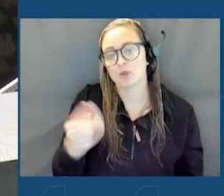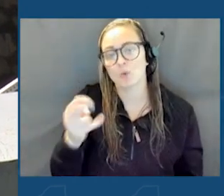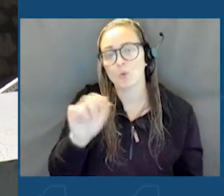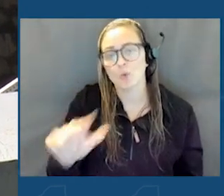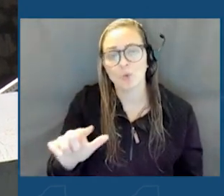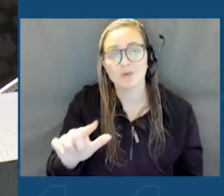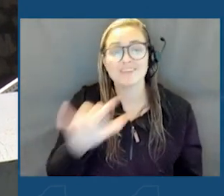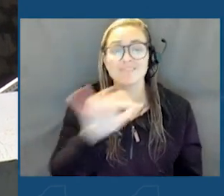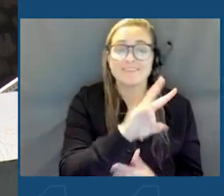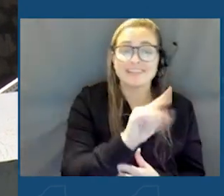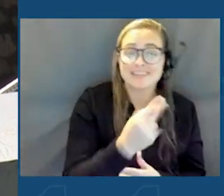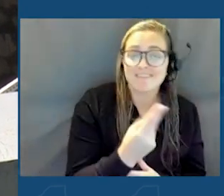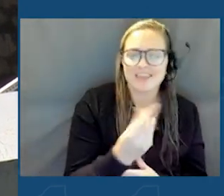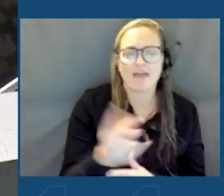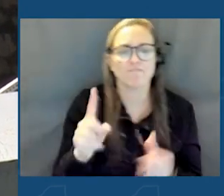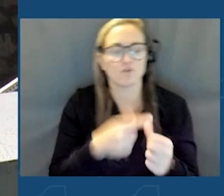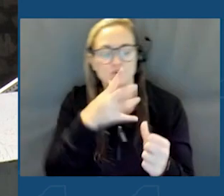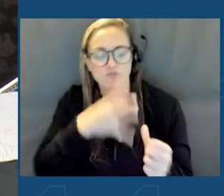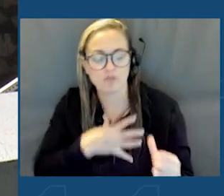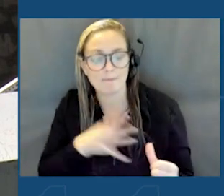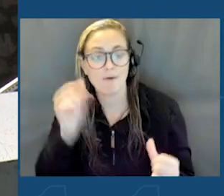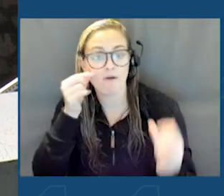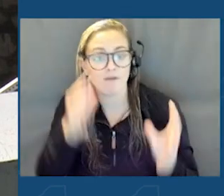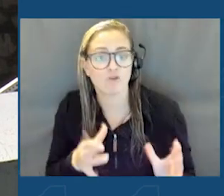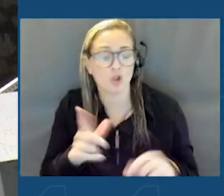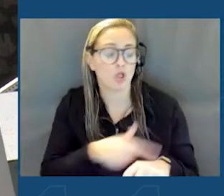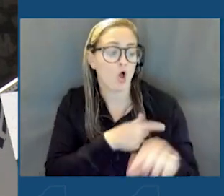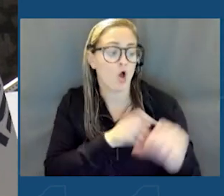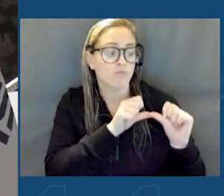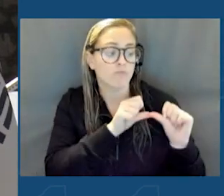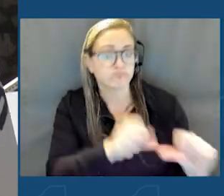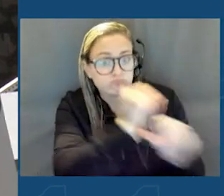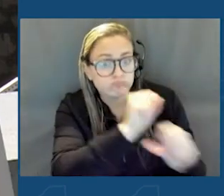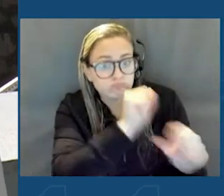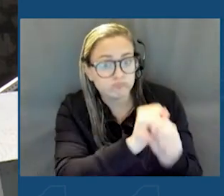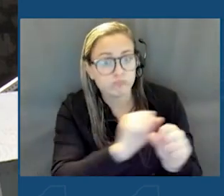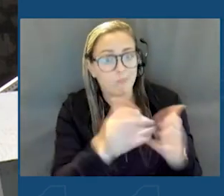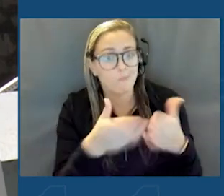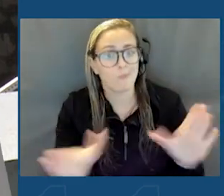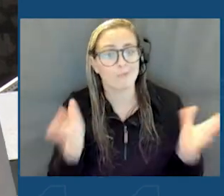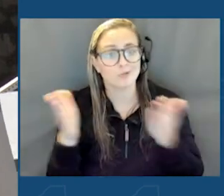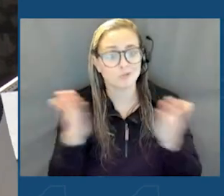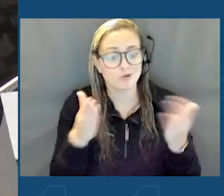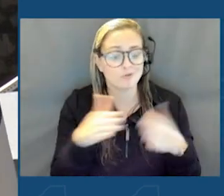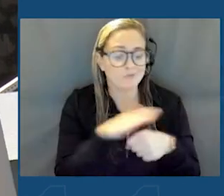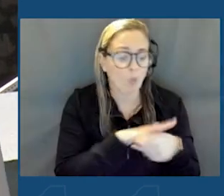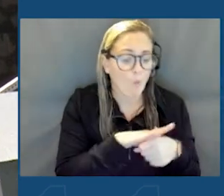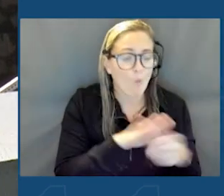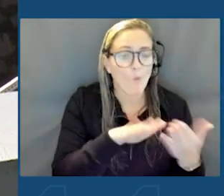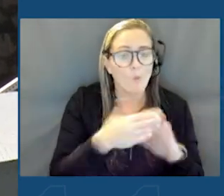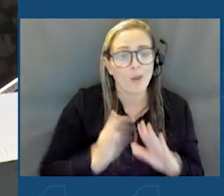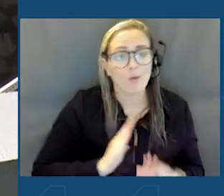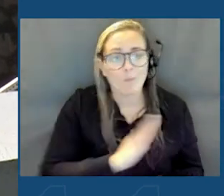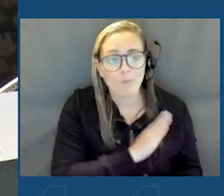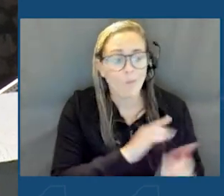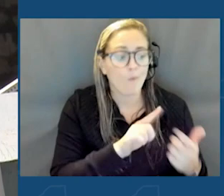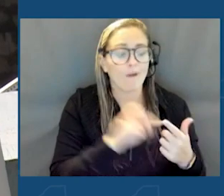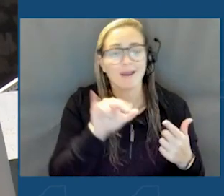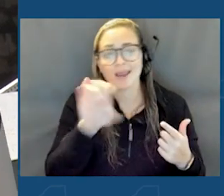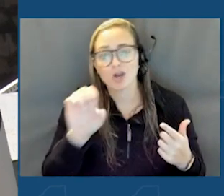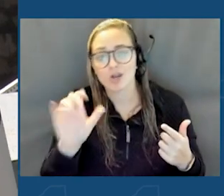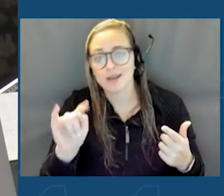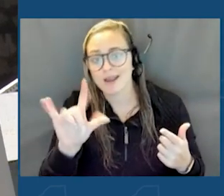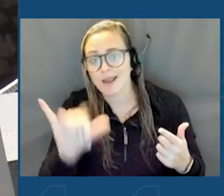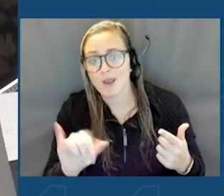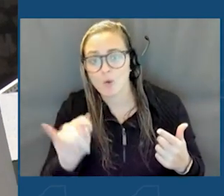York State. She's had a long career in public service on her local town board, as Erie County Clerk, as a member